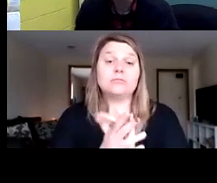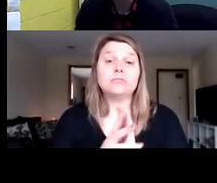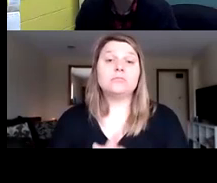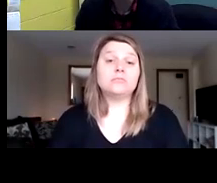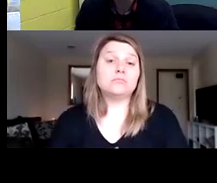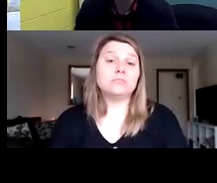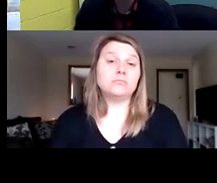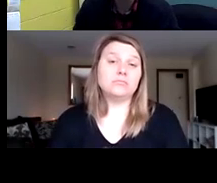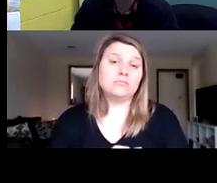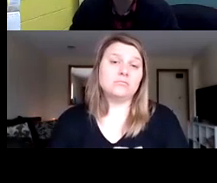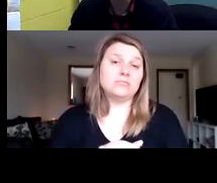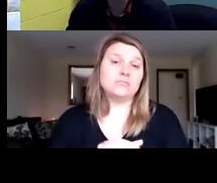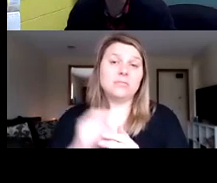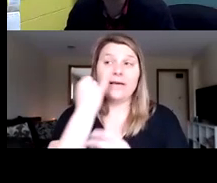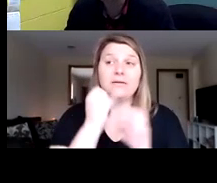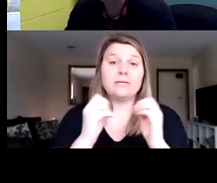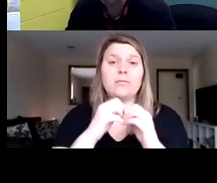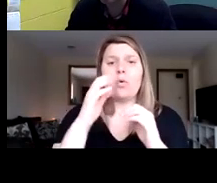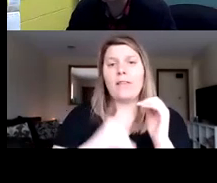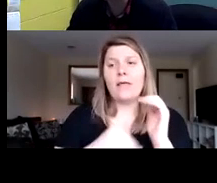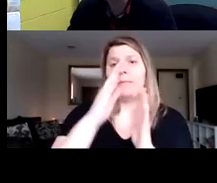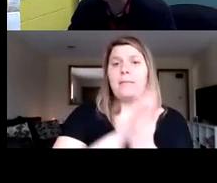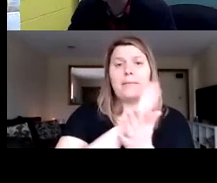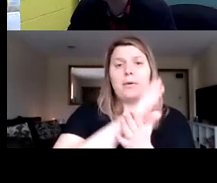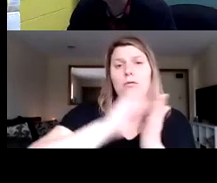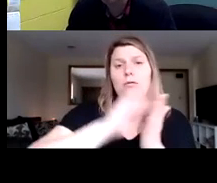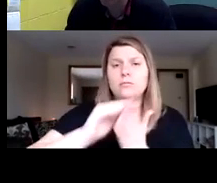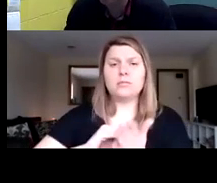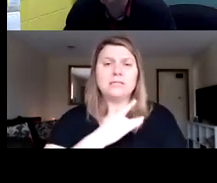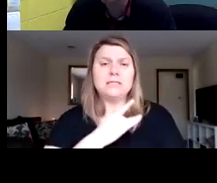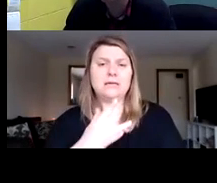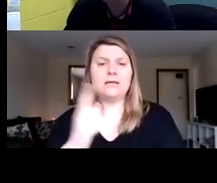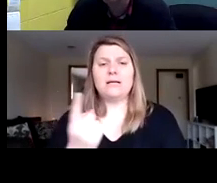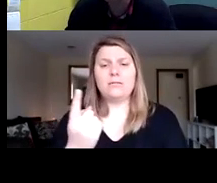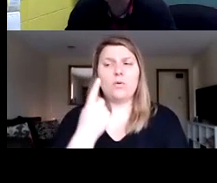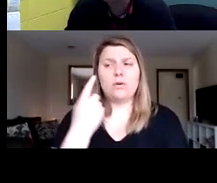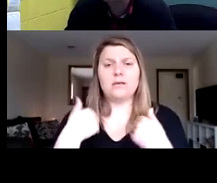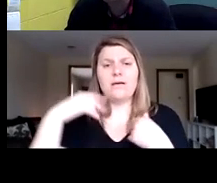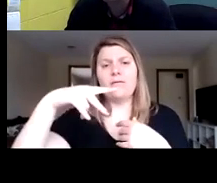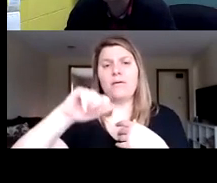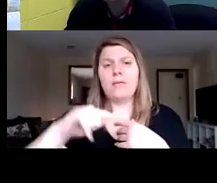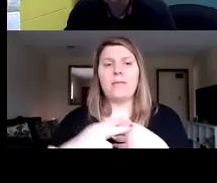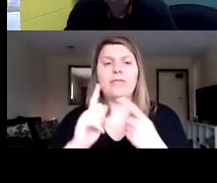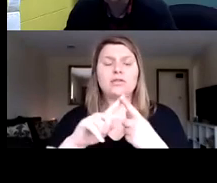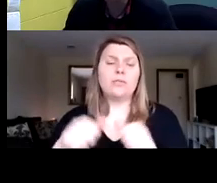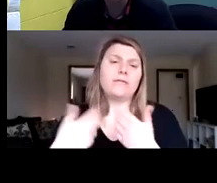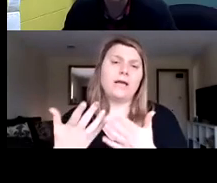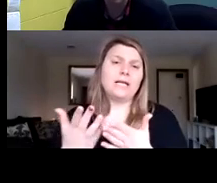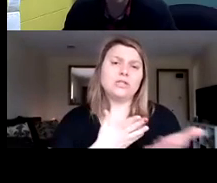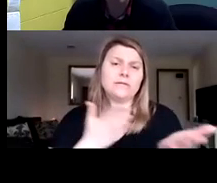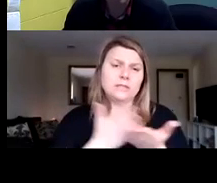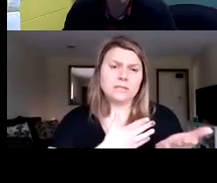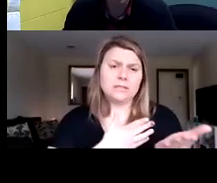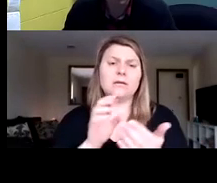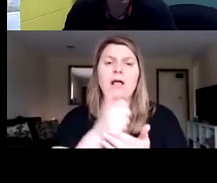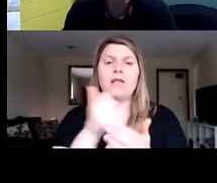if it is more than just filling out a bunch of papers, there's generally always a path to providing clinical services in another country